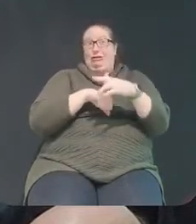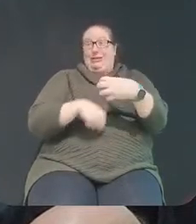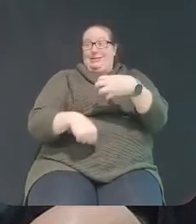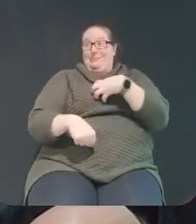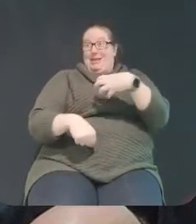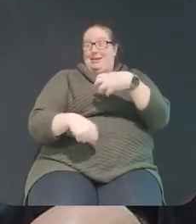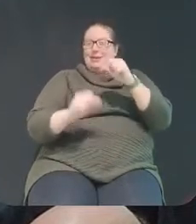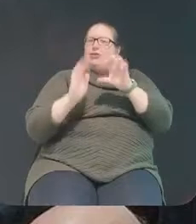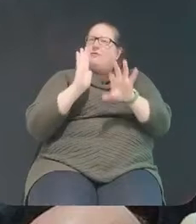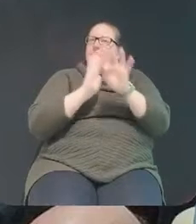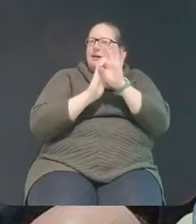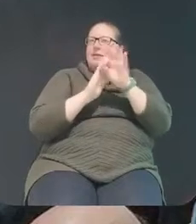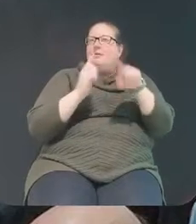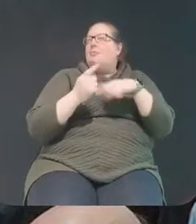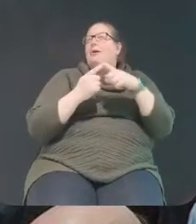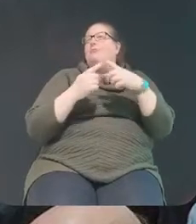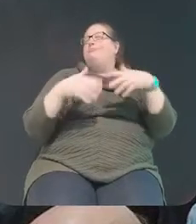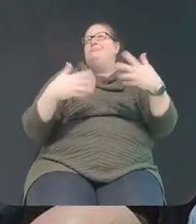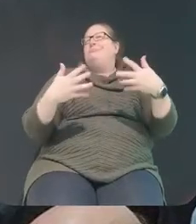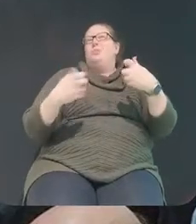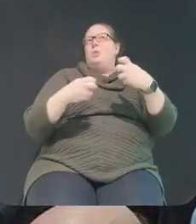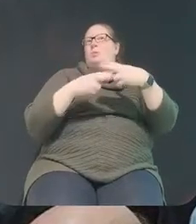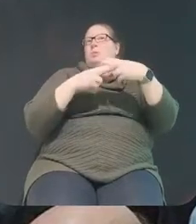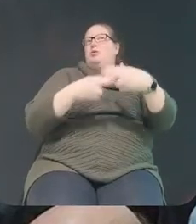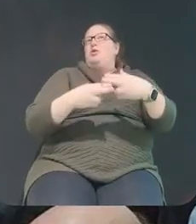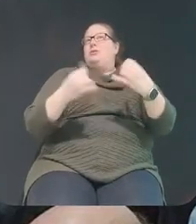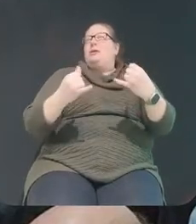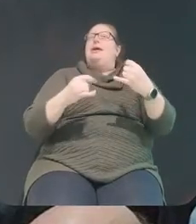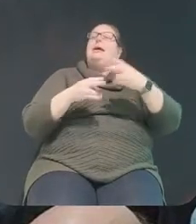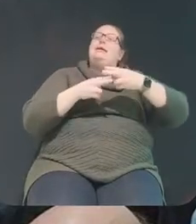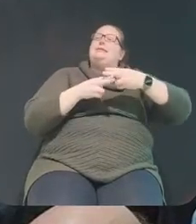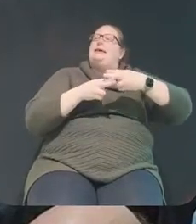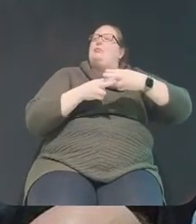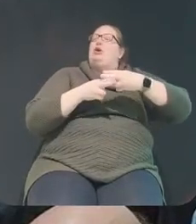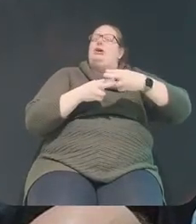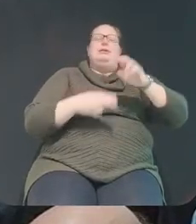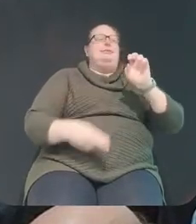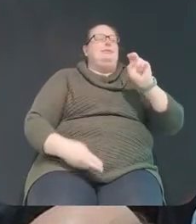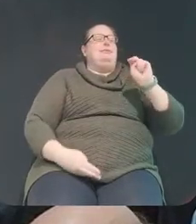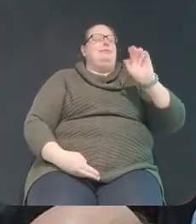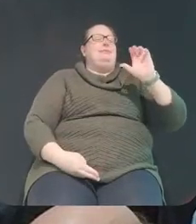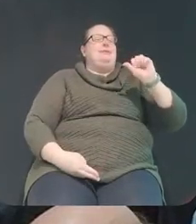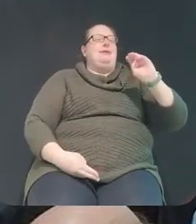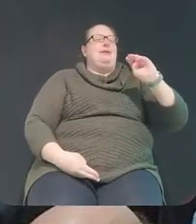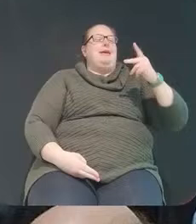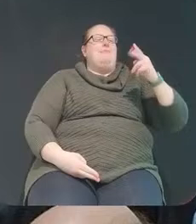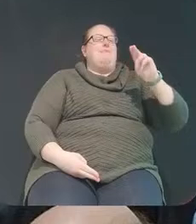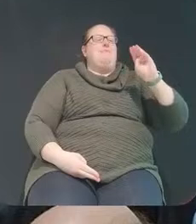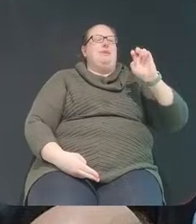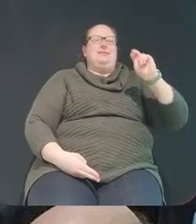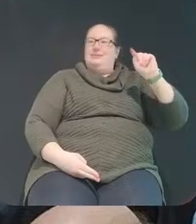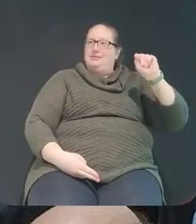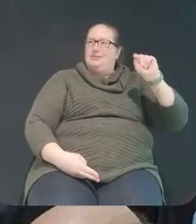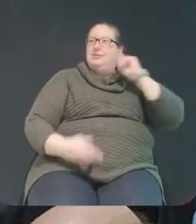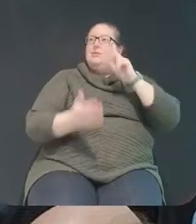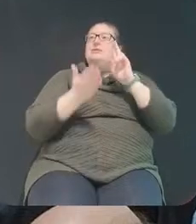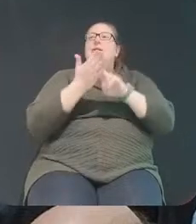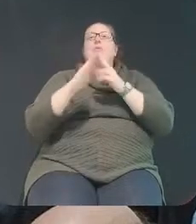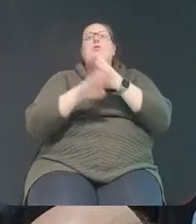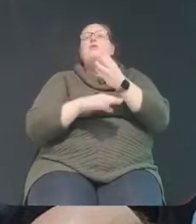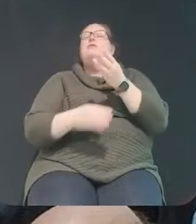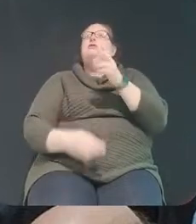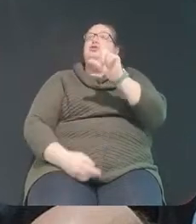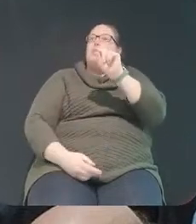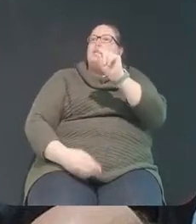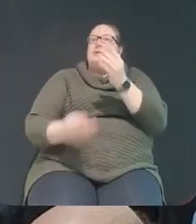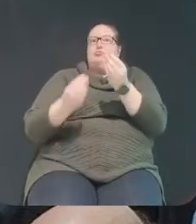the archives about what we might call today a temporary encampment. The petition was signed by over 20 property owners